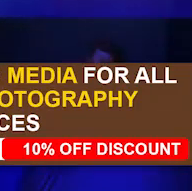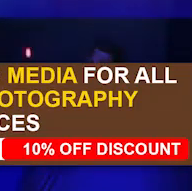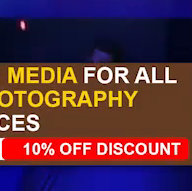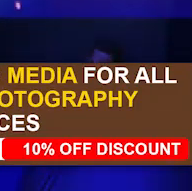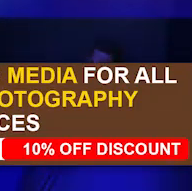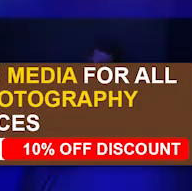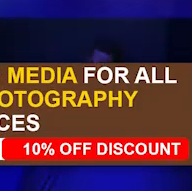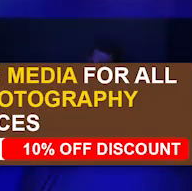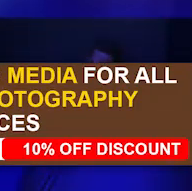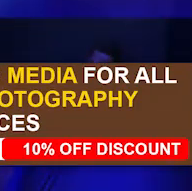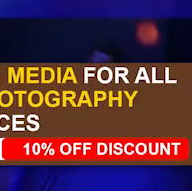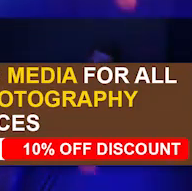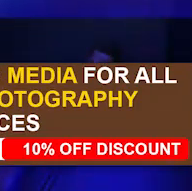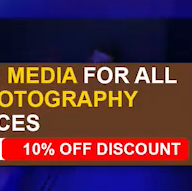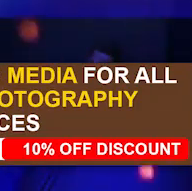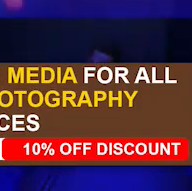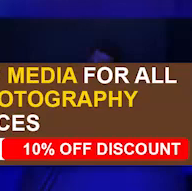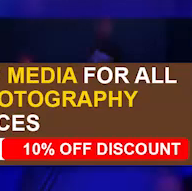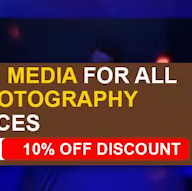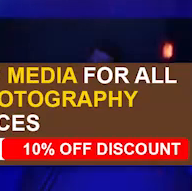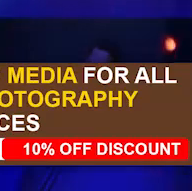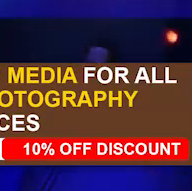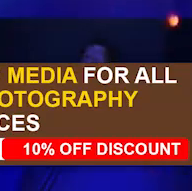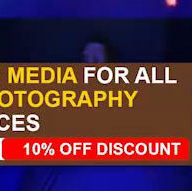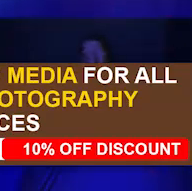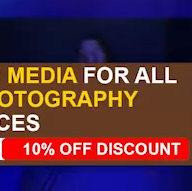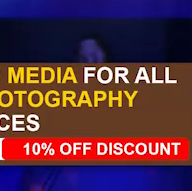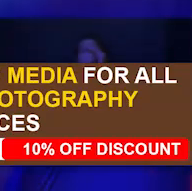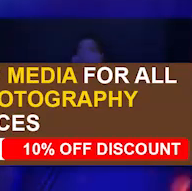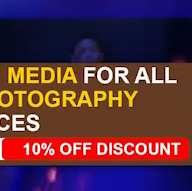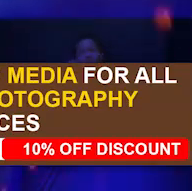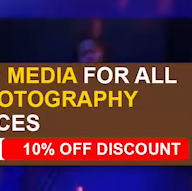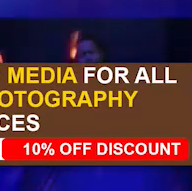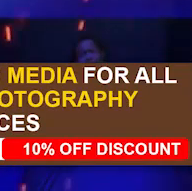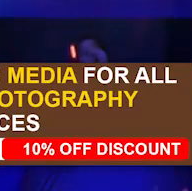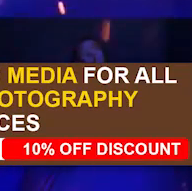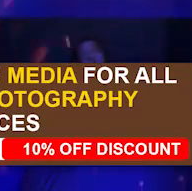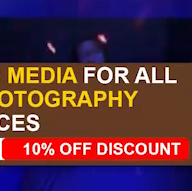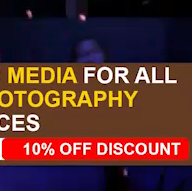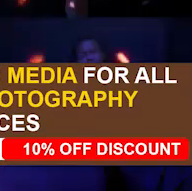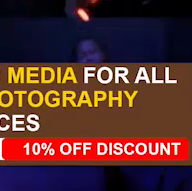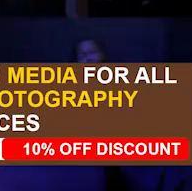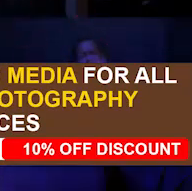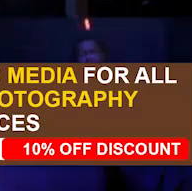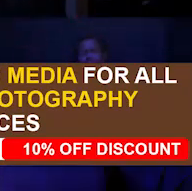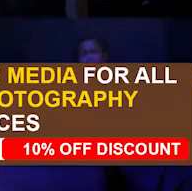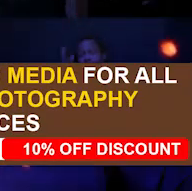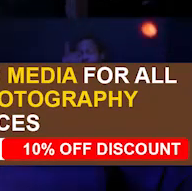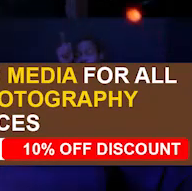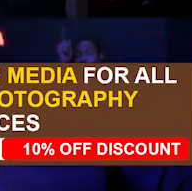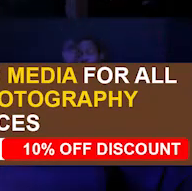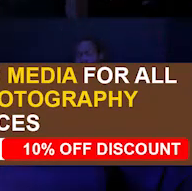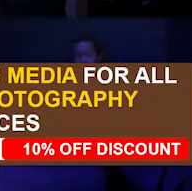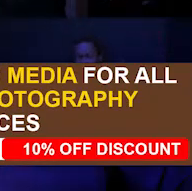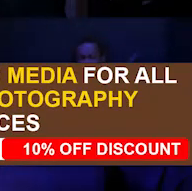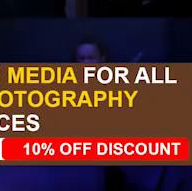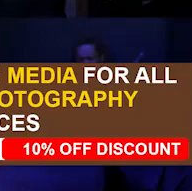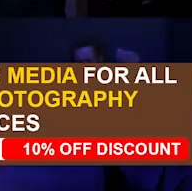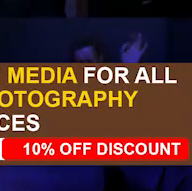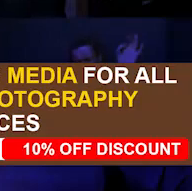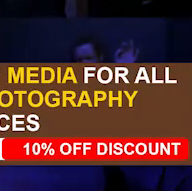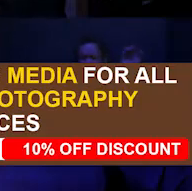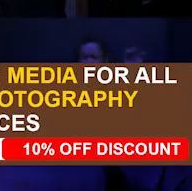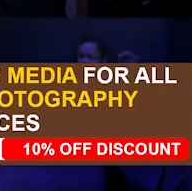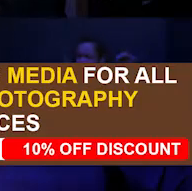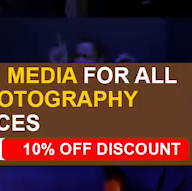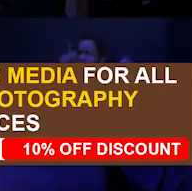Kabos. We worship your majesty, Lord. You are the King of Kings. You are the Lord of Lords.